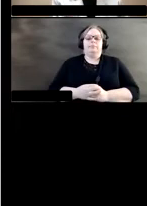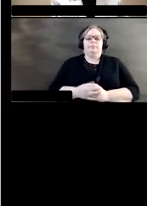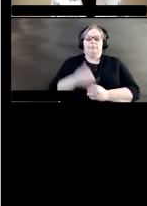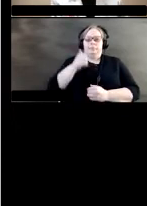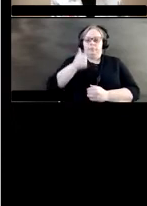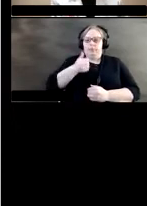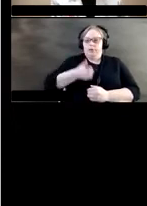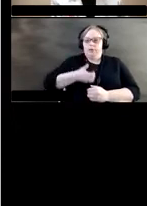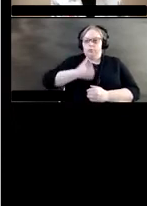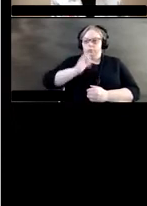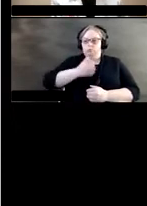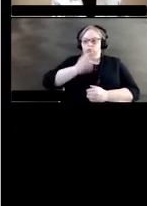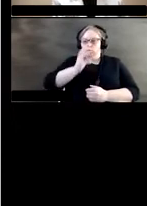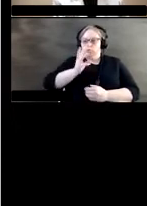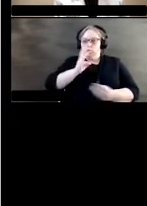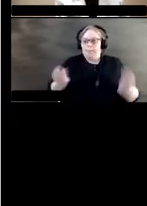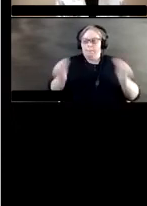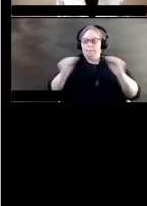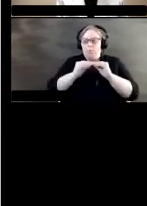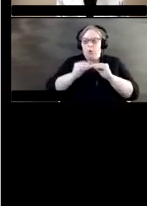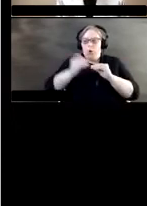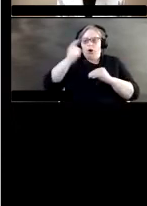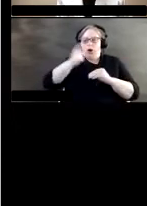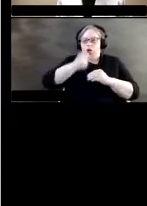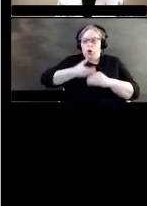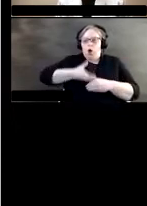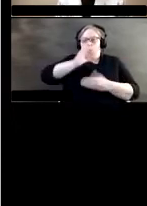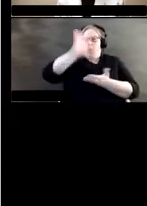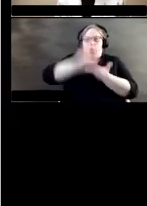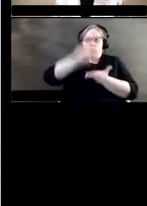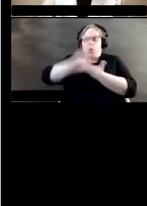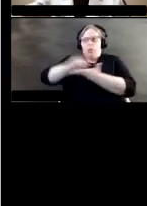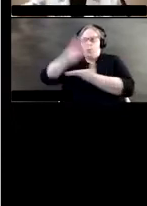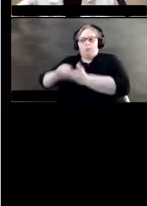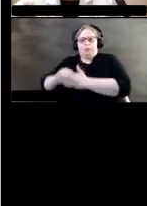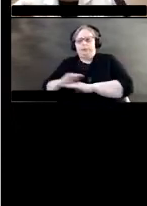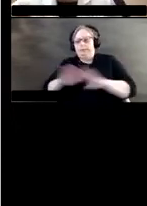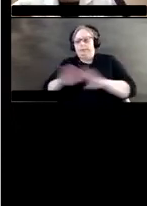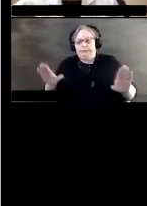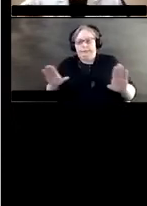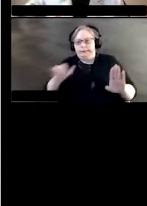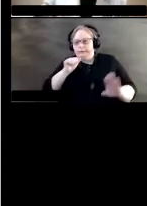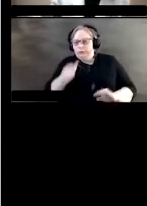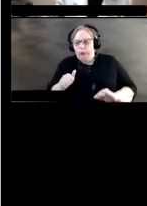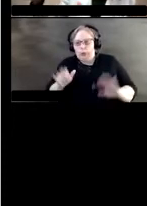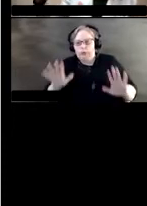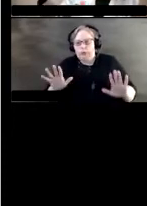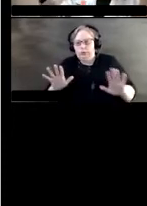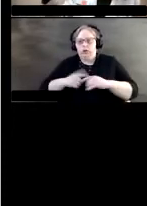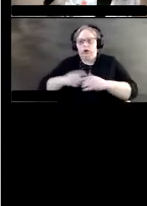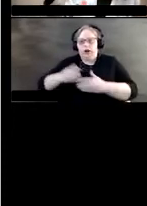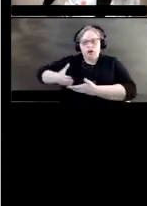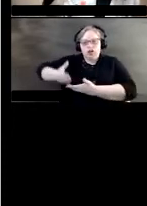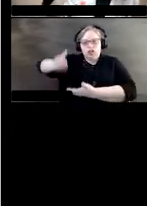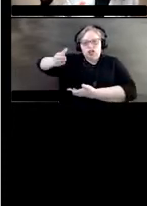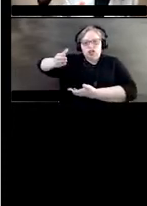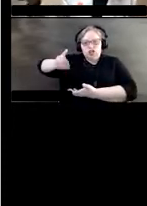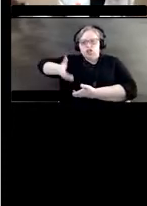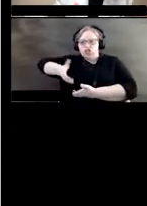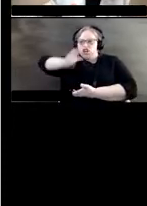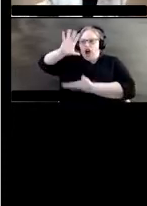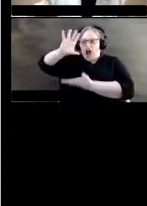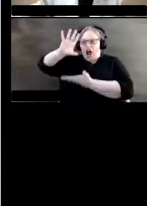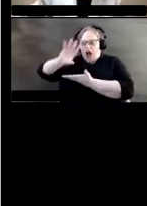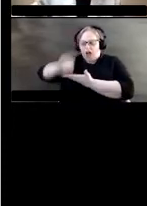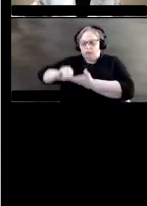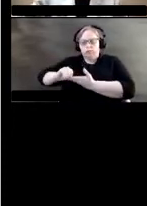and trying to stay hydrated is not to chug it, right? You're not going to put, you know, I've got this big giant bottle. We're not going to drink all of this at